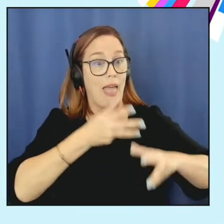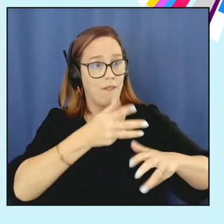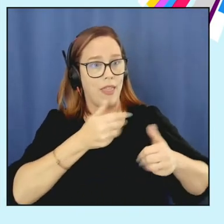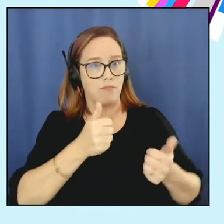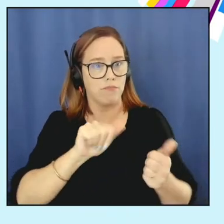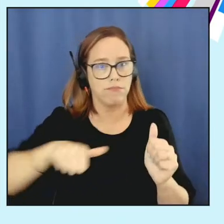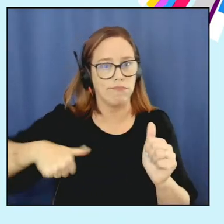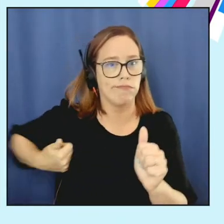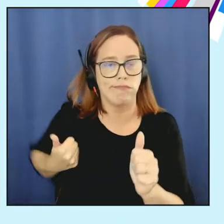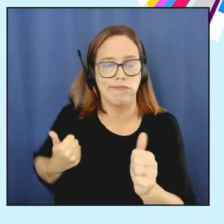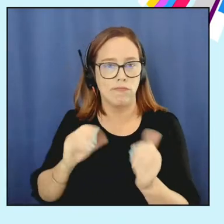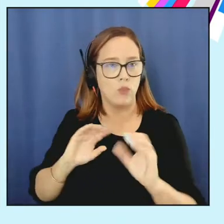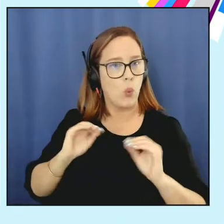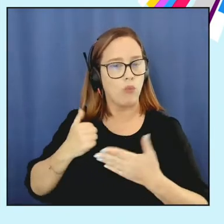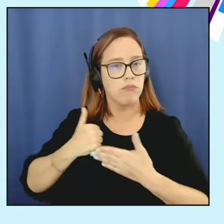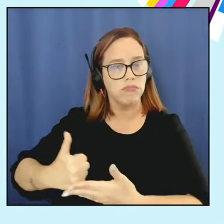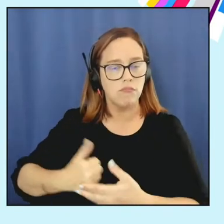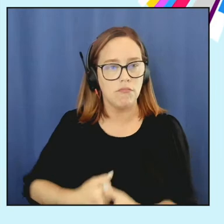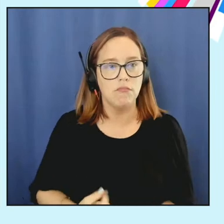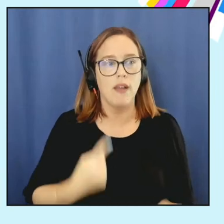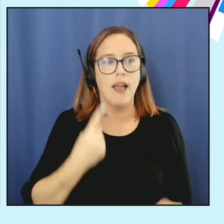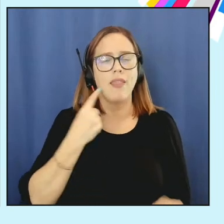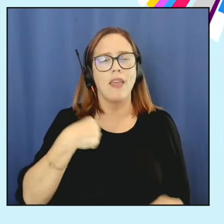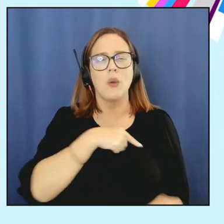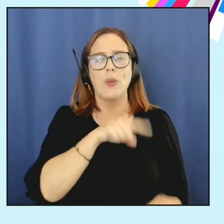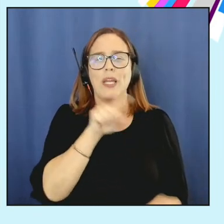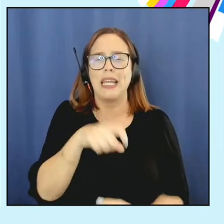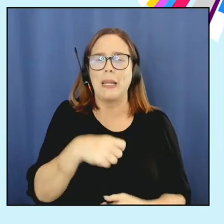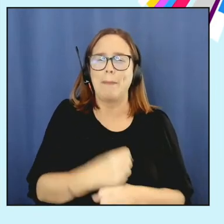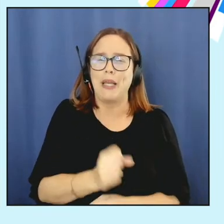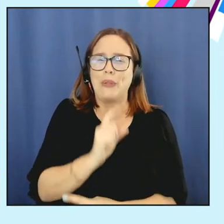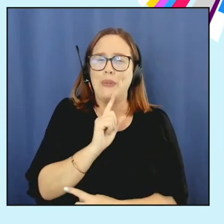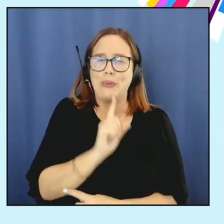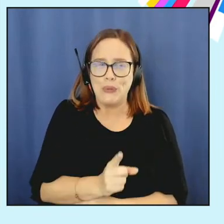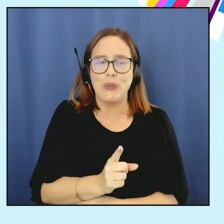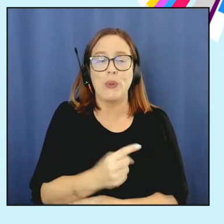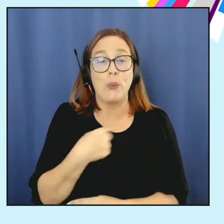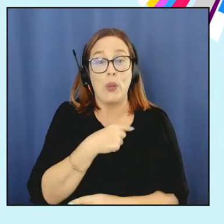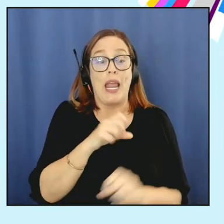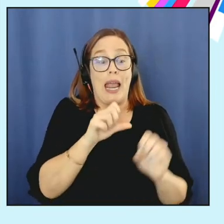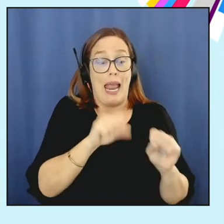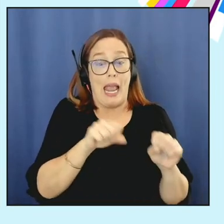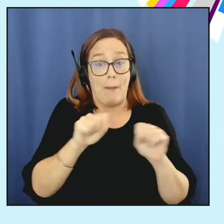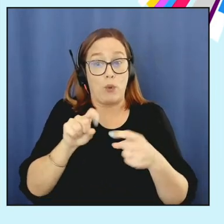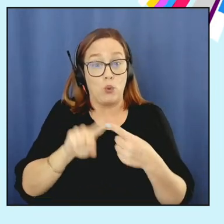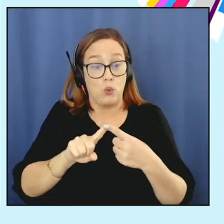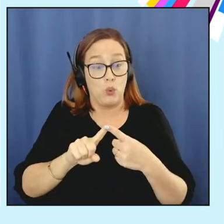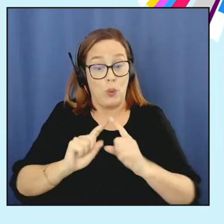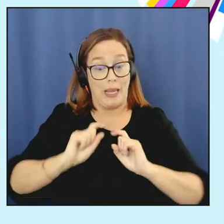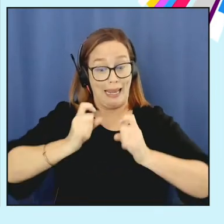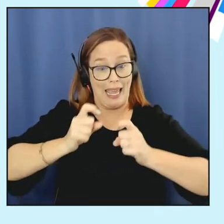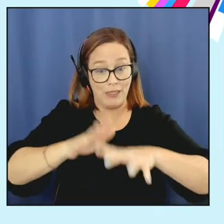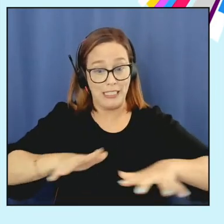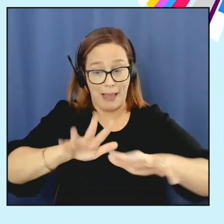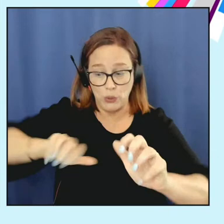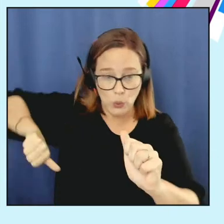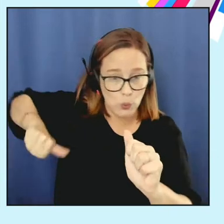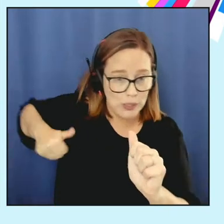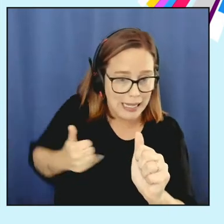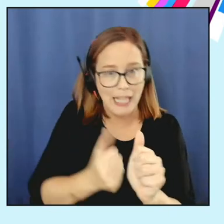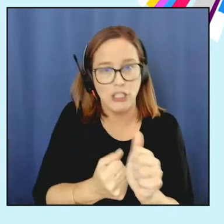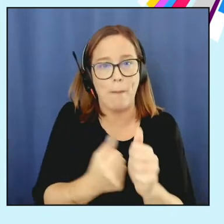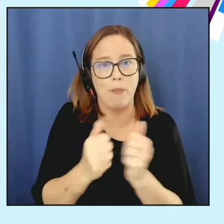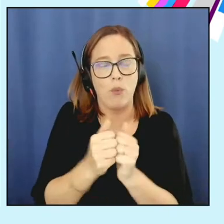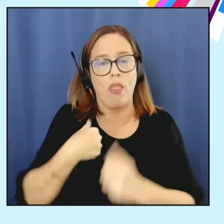to make sure that we're able to give them space to catch up with us and make sure that that's